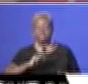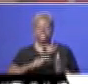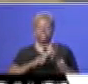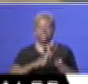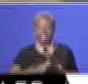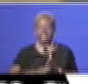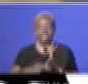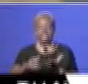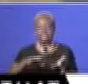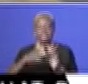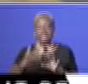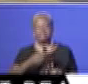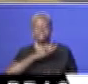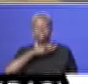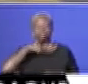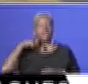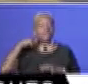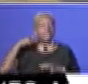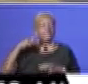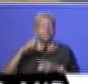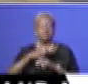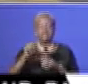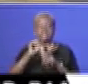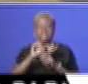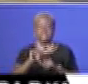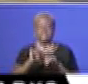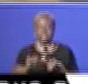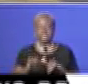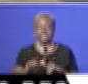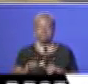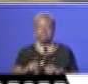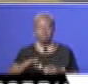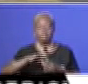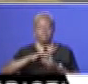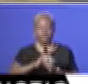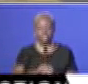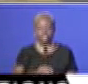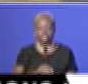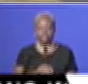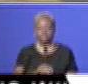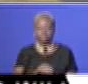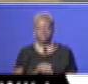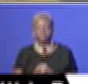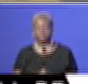died of asphyxiation from sustained pressure. For the ZNS News Network, I'm Mukesh Lapinder.